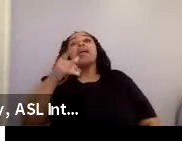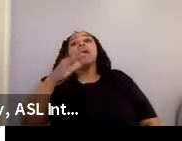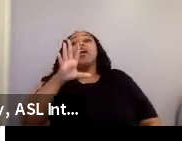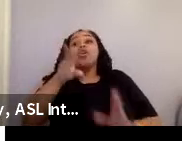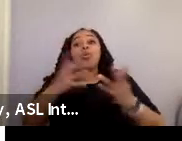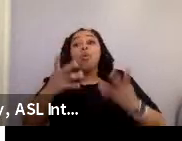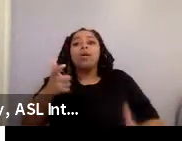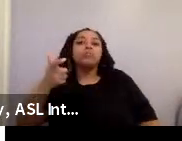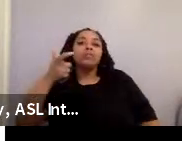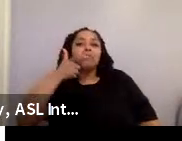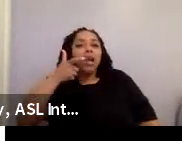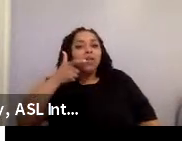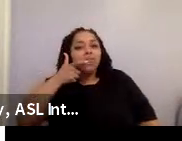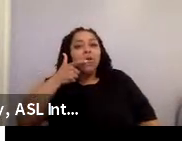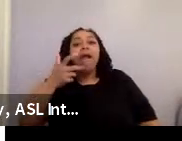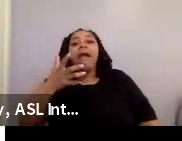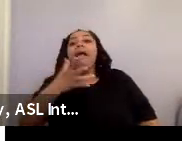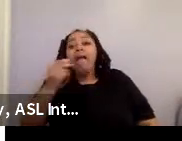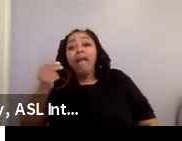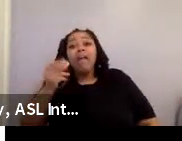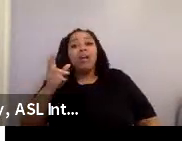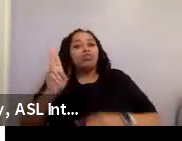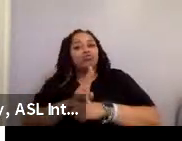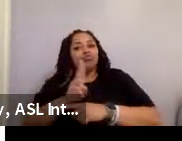microphone and user controls.